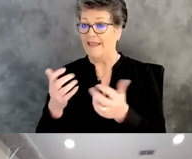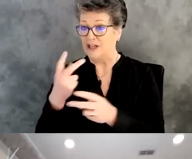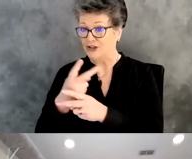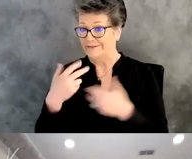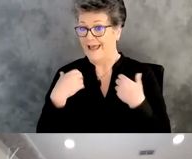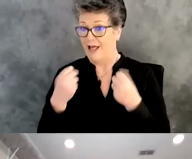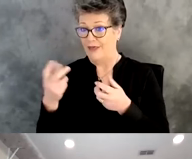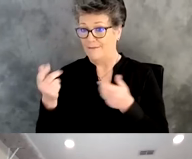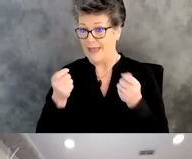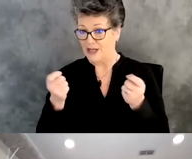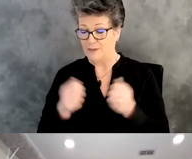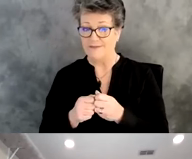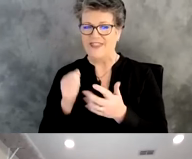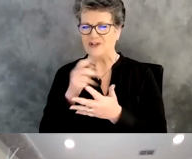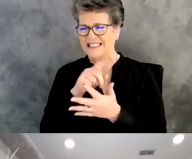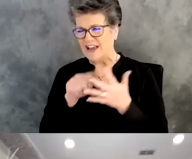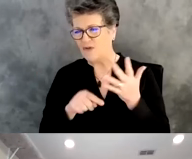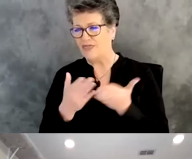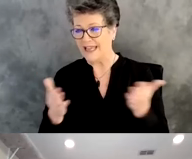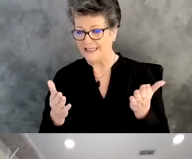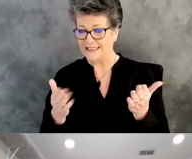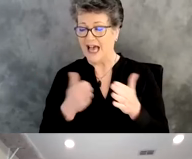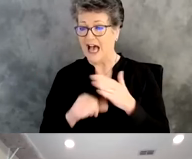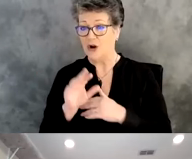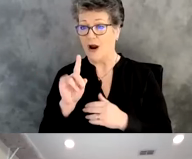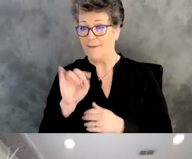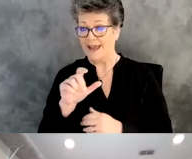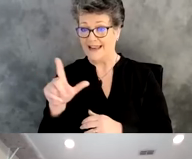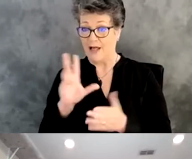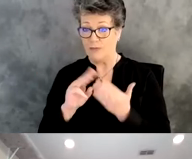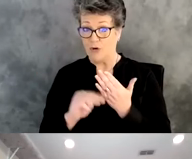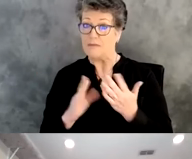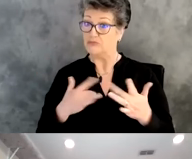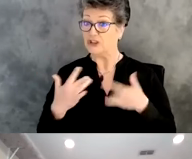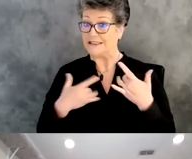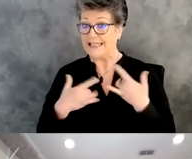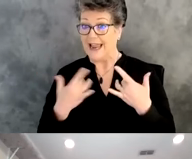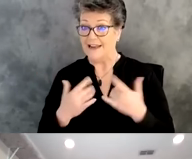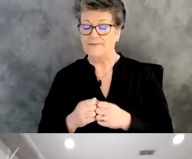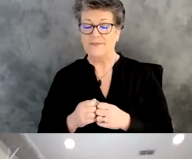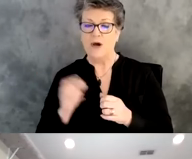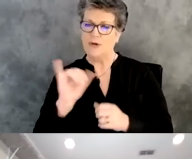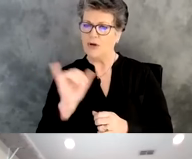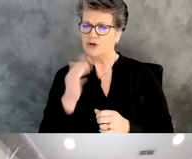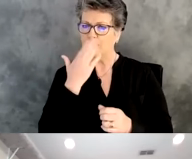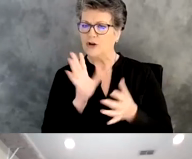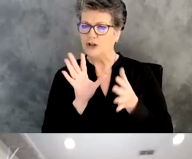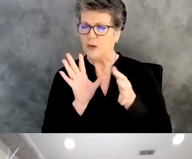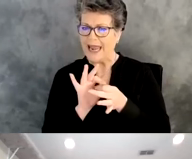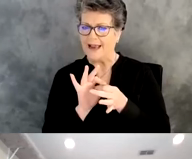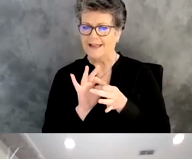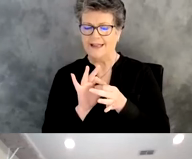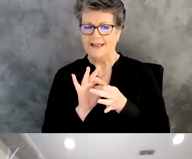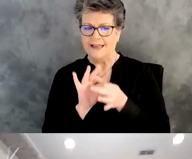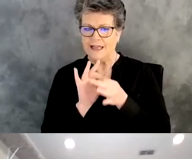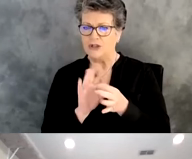There's quite a number of things happening in our Medi-Cal program right now, which is exciting, but also would be good to connect, so that we have a